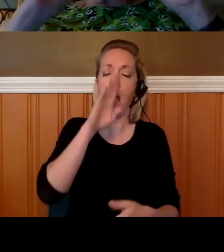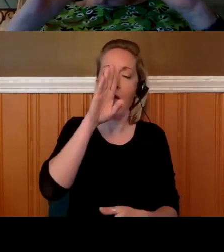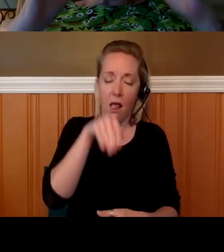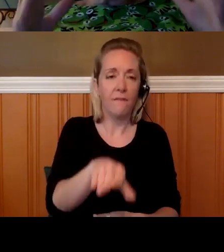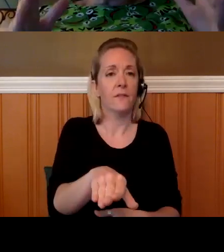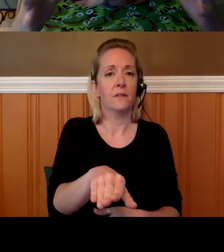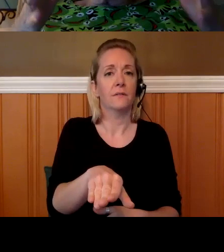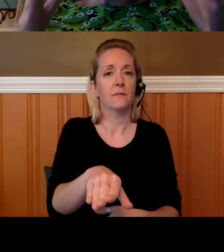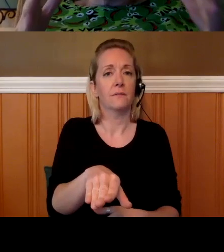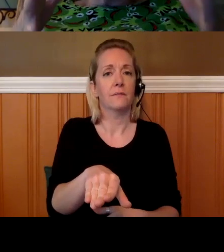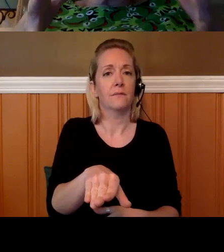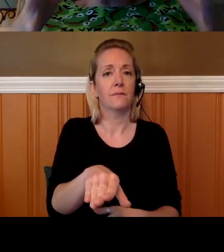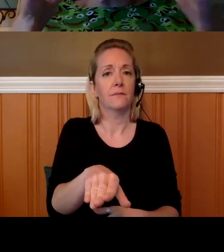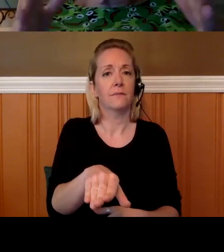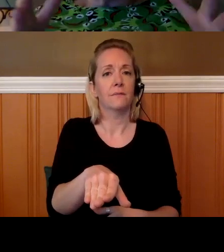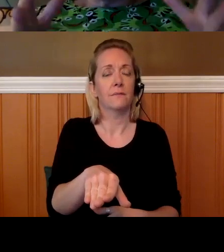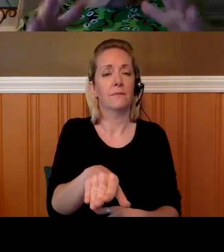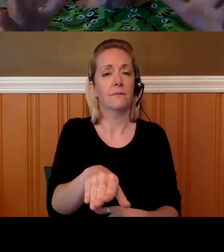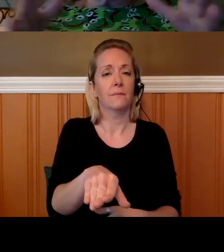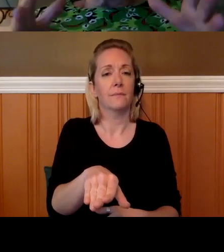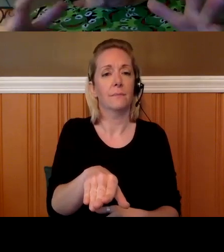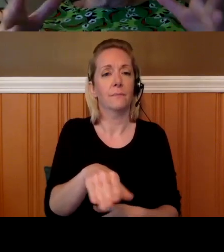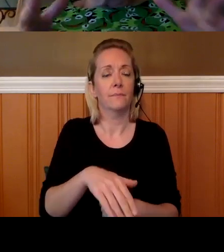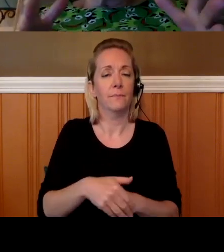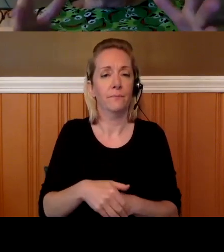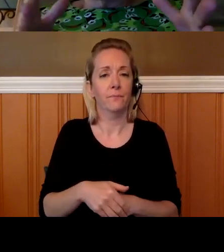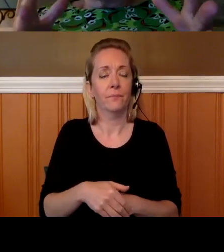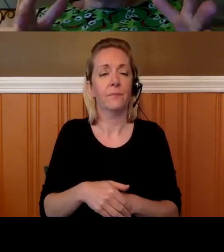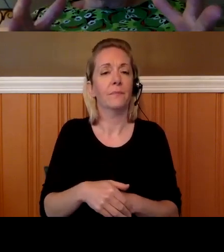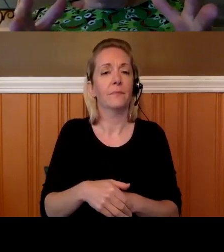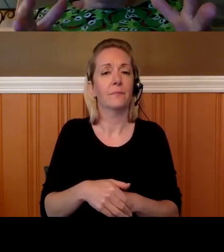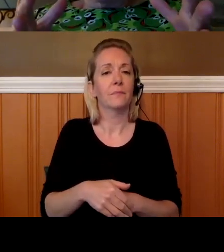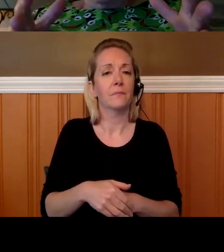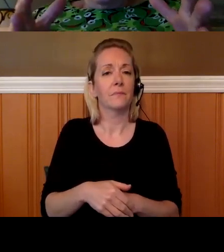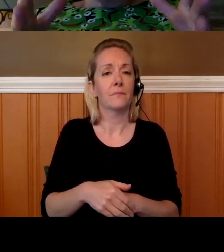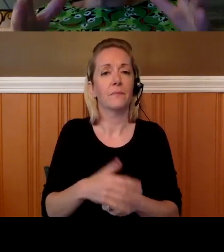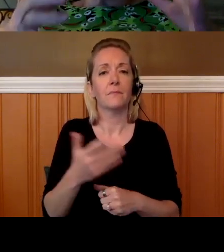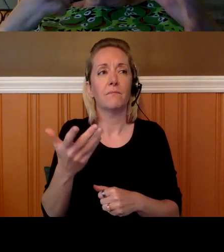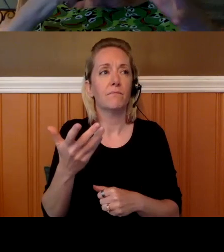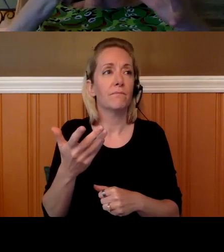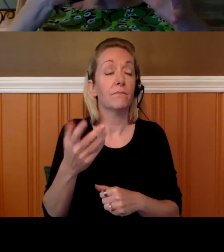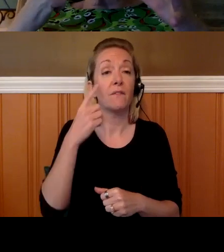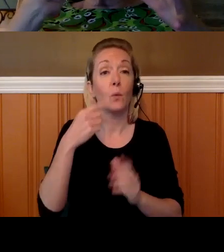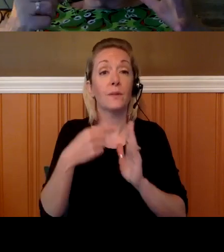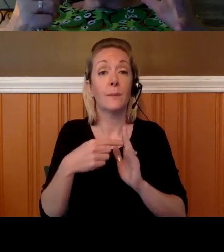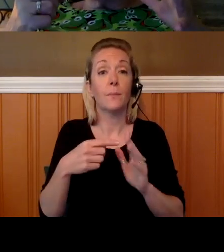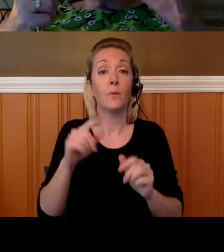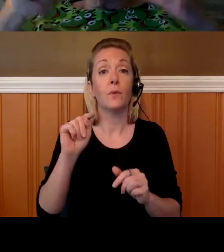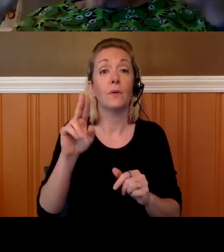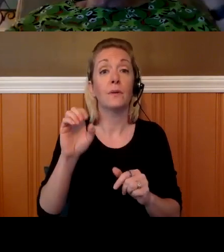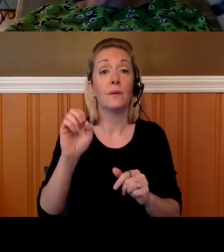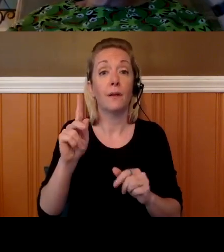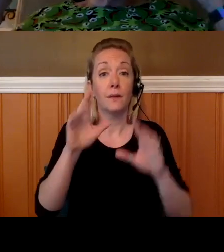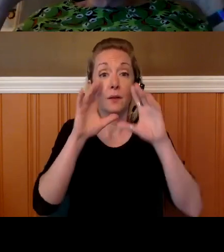all the time, most of the time, not all the time. You'll always find exceptions. So perhaps the tusk, the